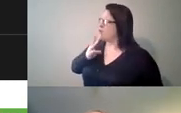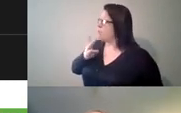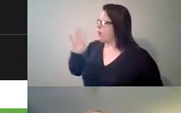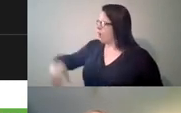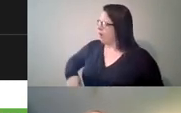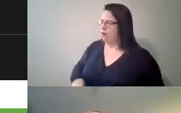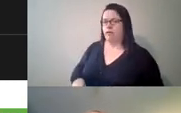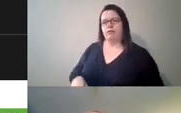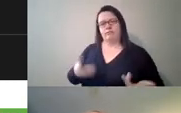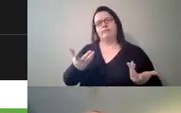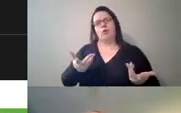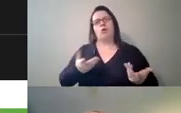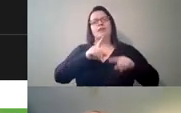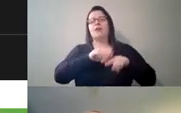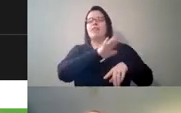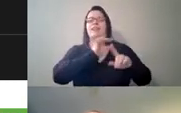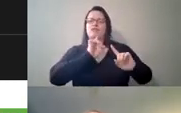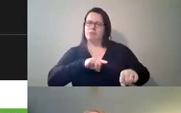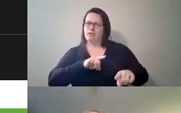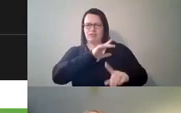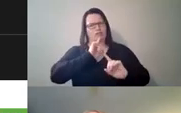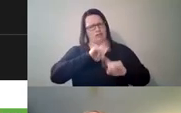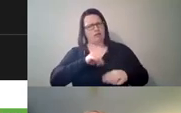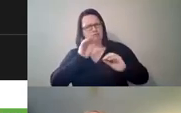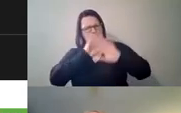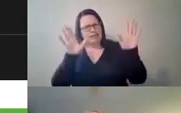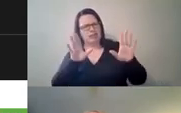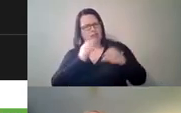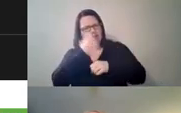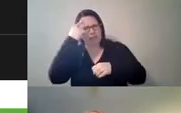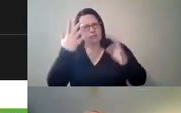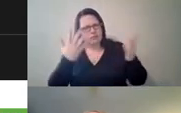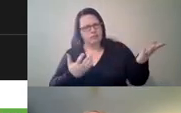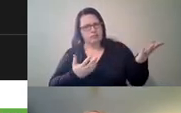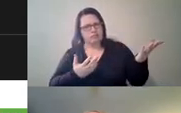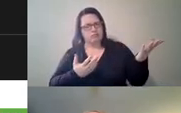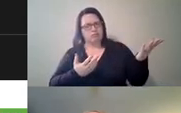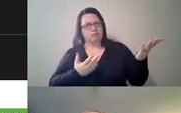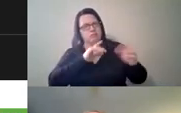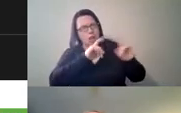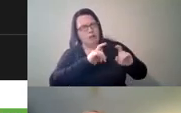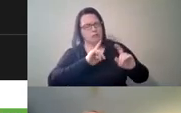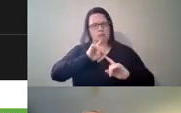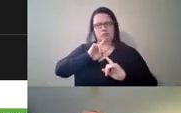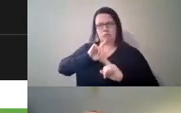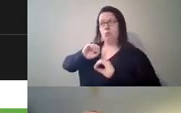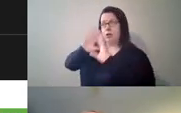Are the responses, I guess, logical? Are the responses reasonable considering that risk?